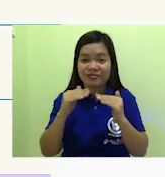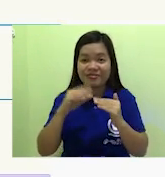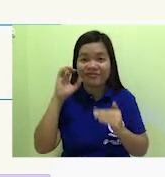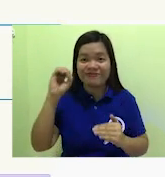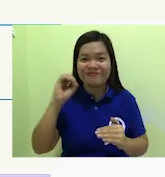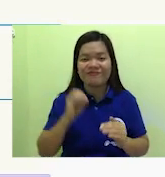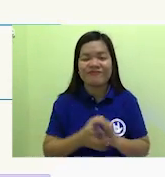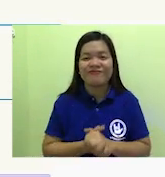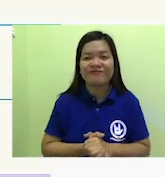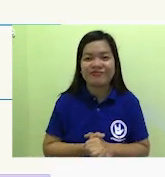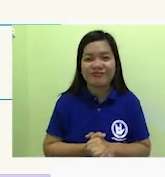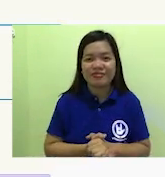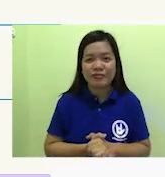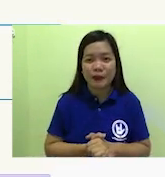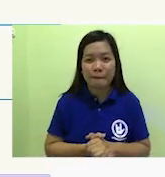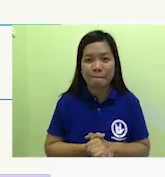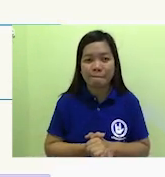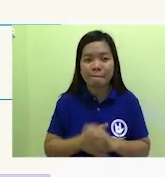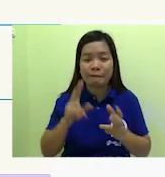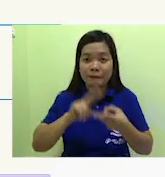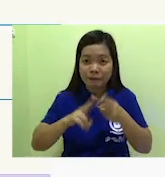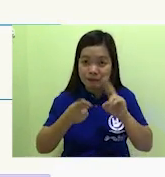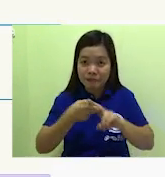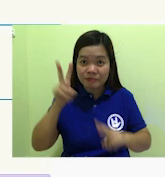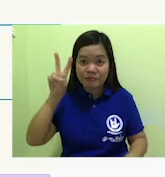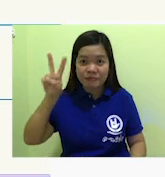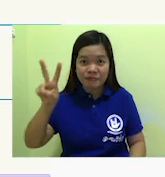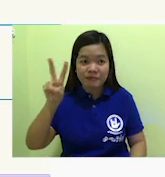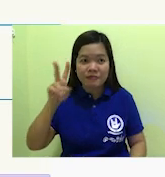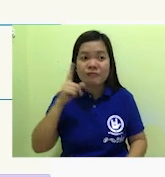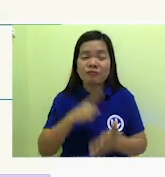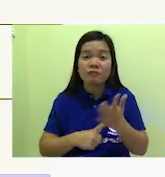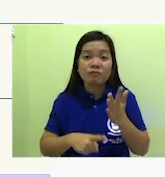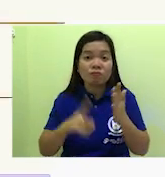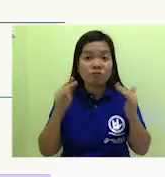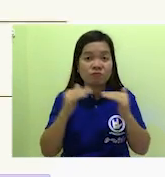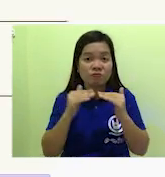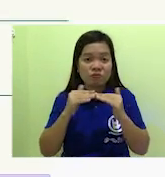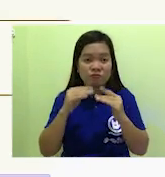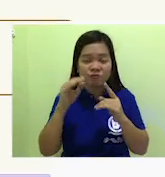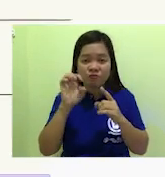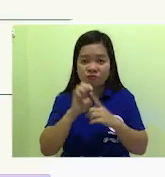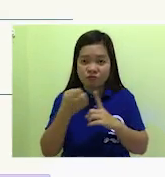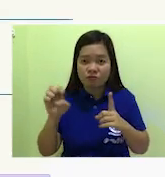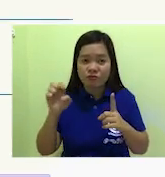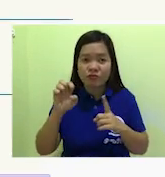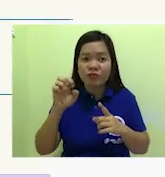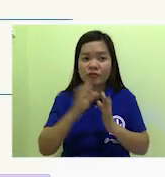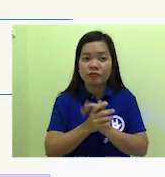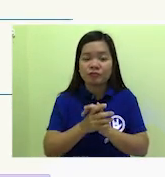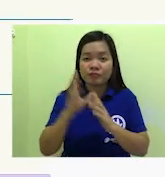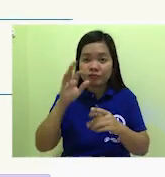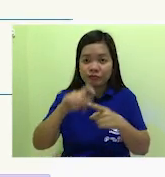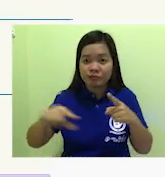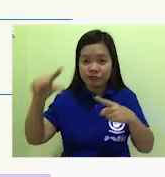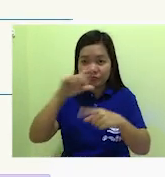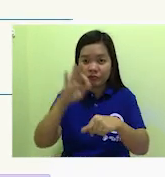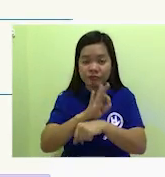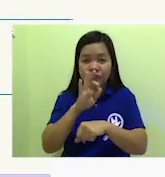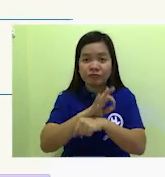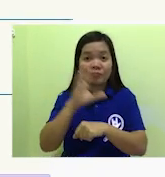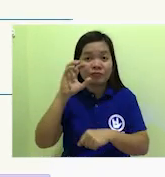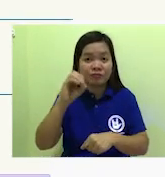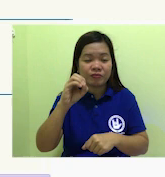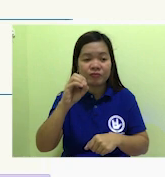minus 1 equals 0. Number two, what is the equation of a quadratic